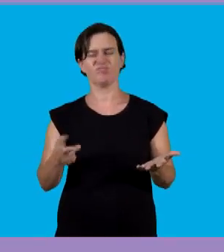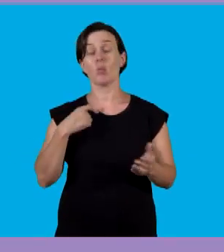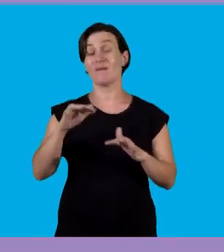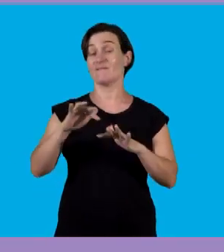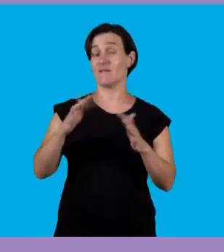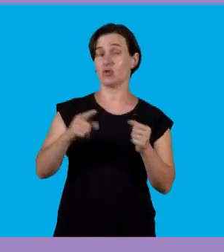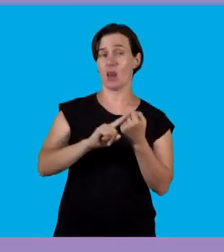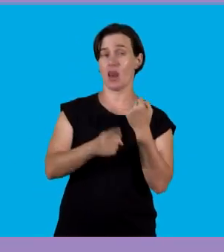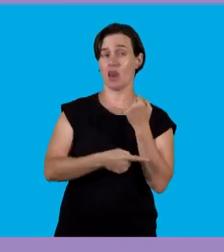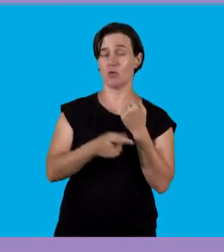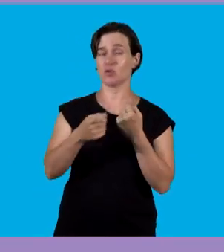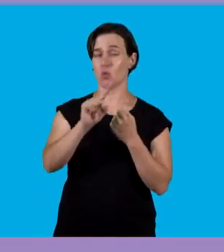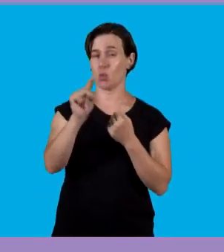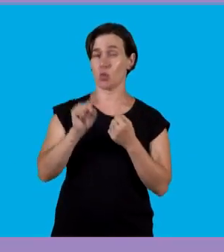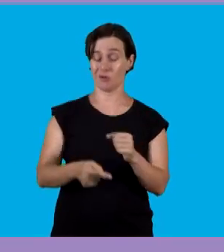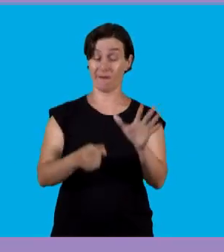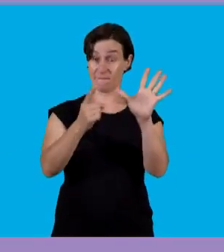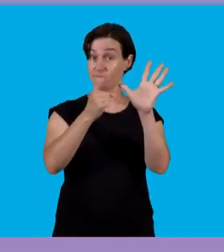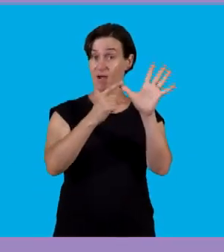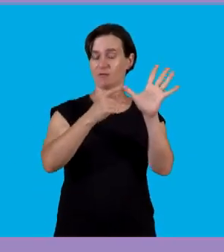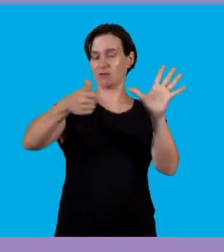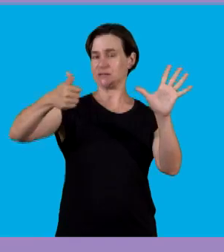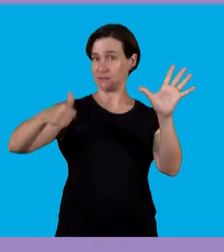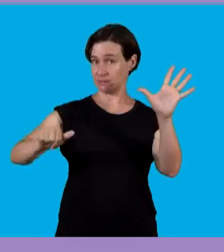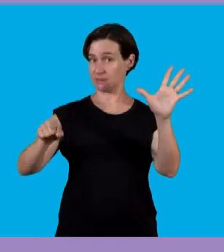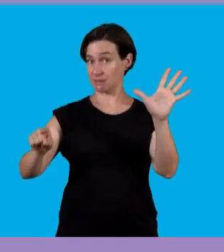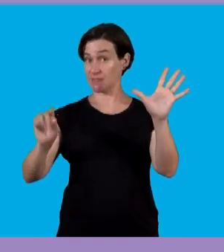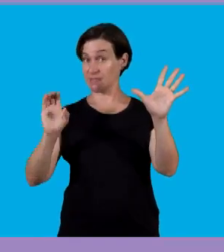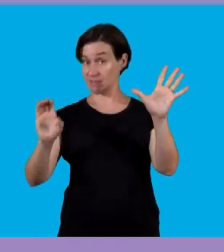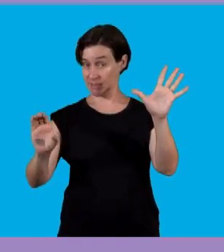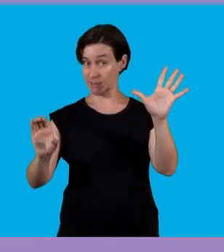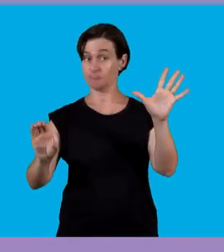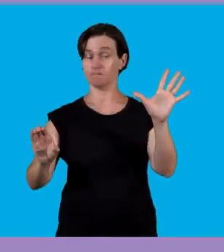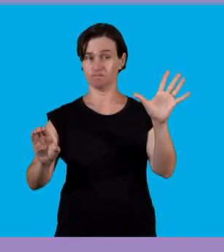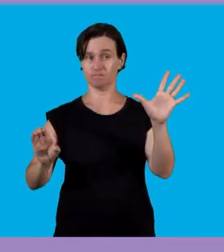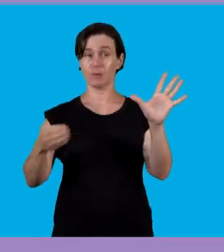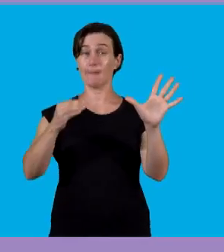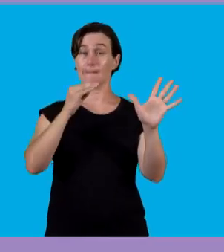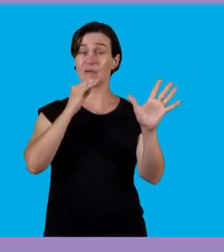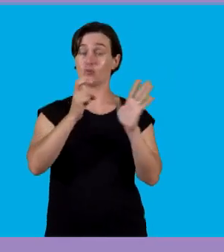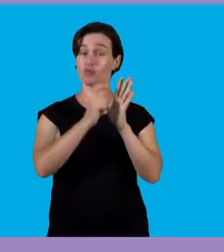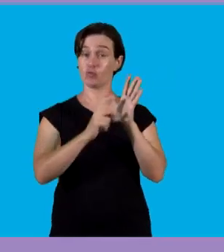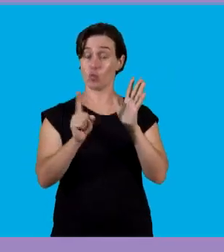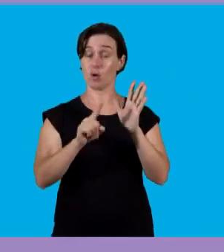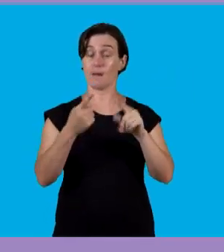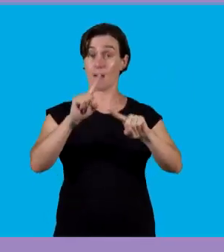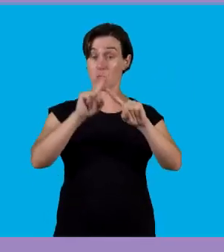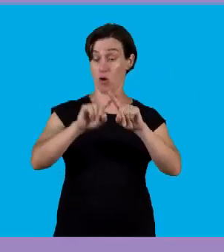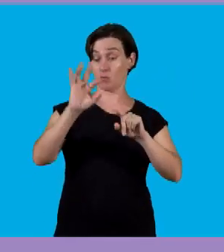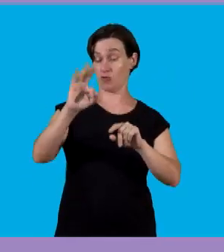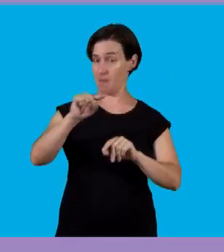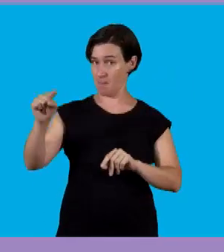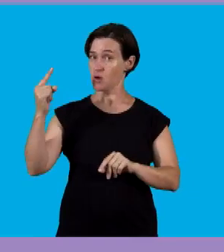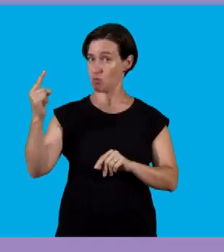question here. So we are still working with number 5. We're still working with a number being multiplied by 3 and 1 being